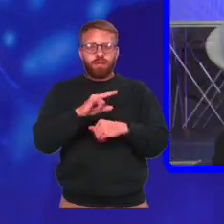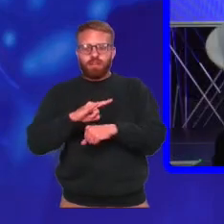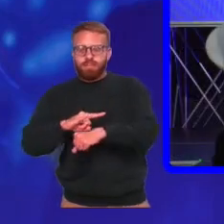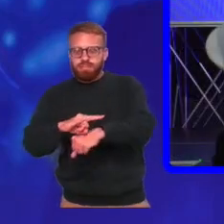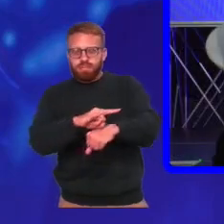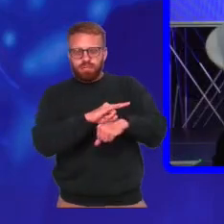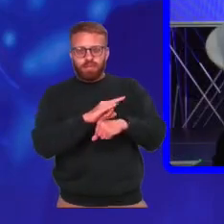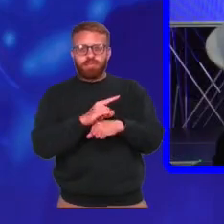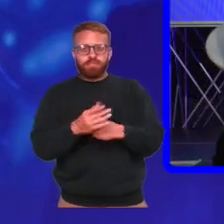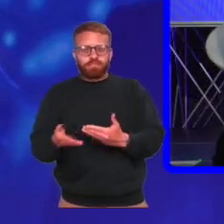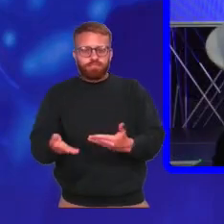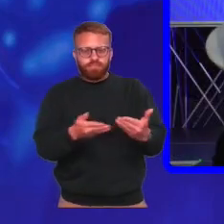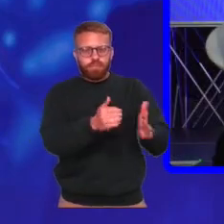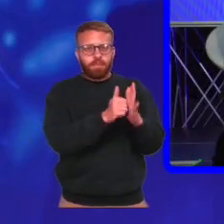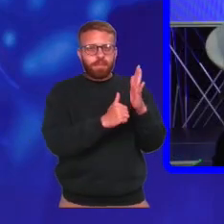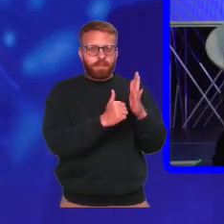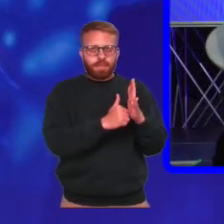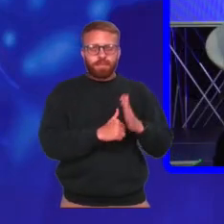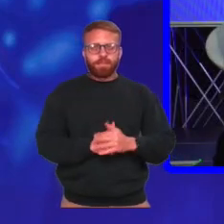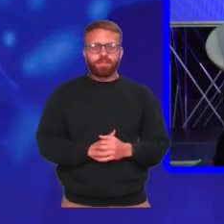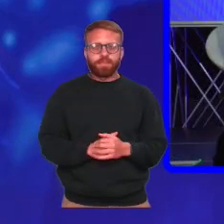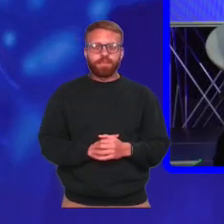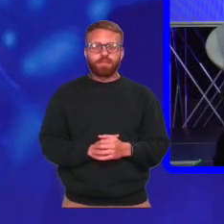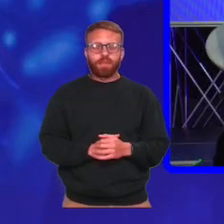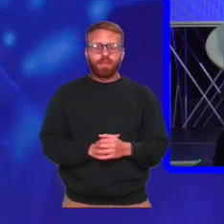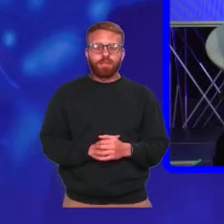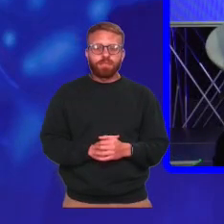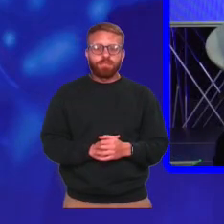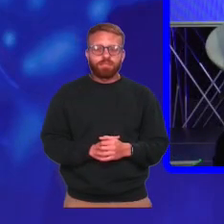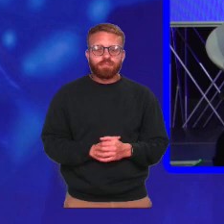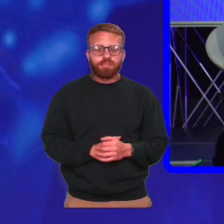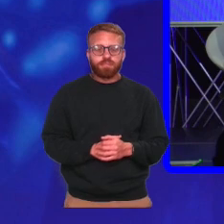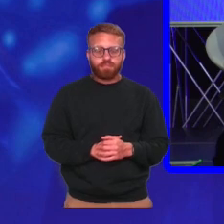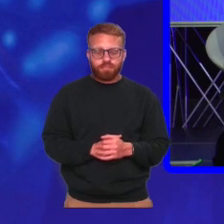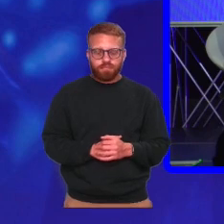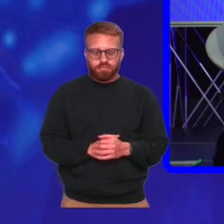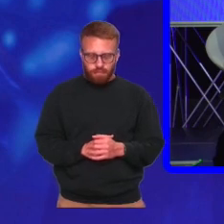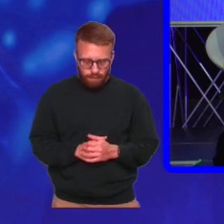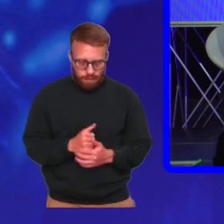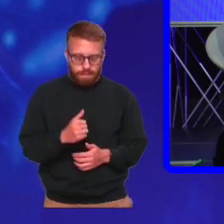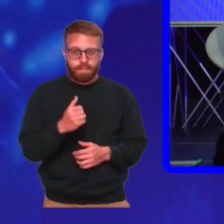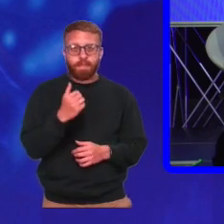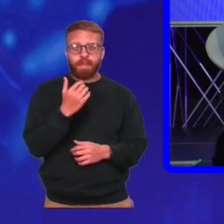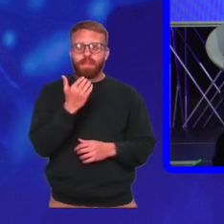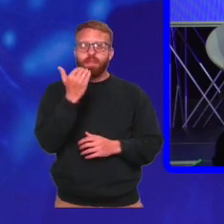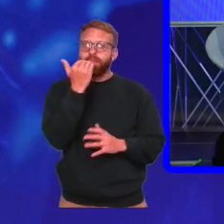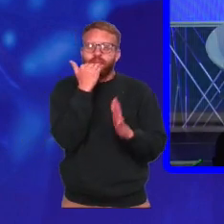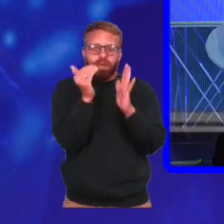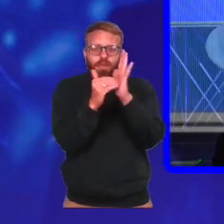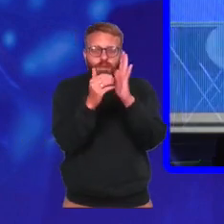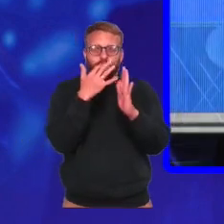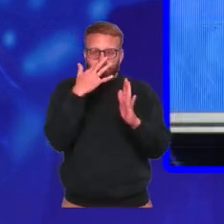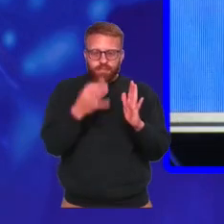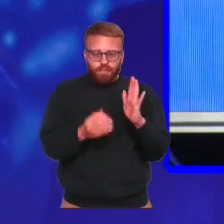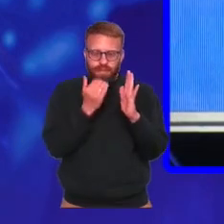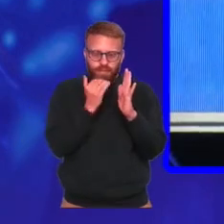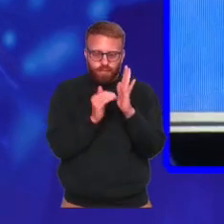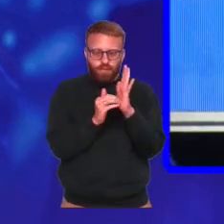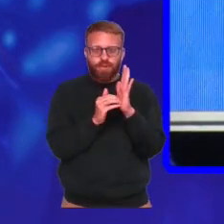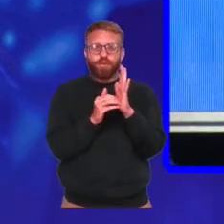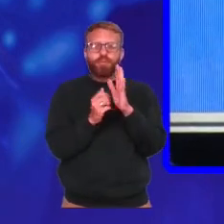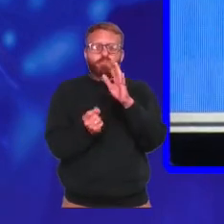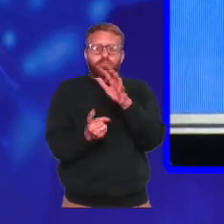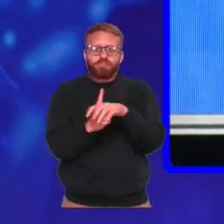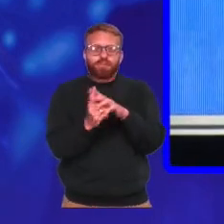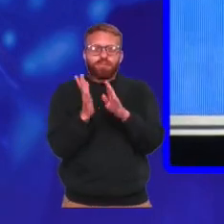One thing, I think one way to look at this problem is to actually look to an example. Paola has been working in this space for a long time. I'm curious, do